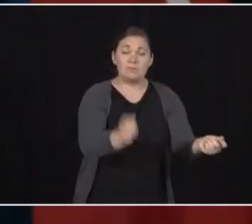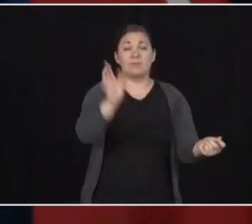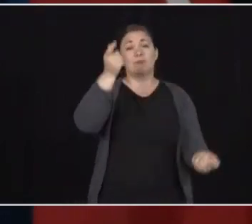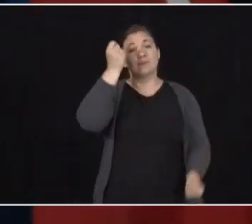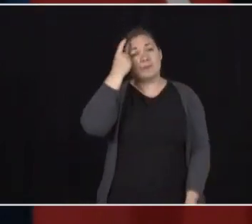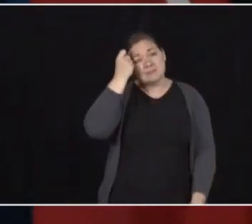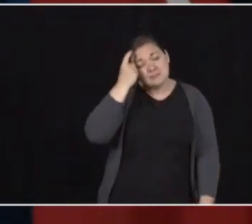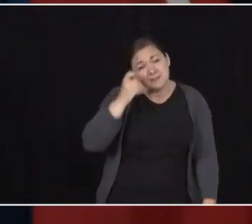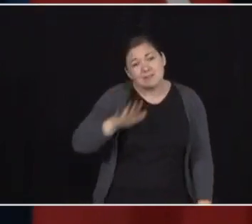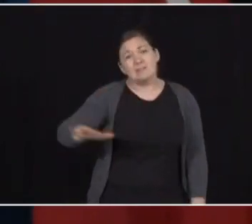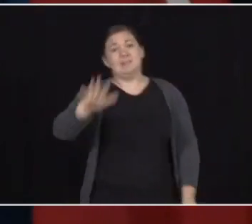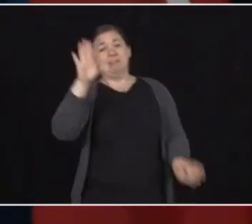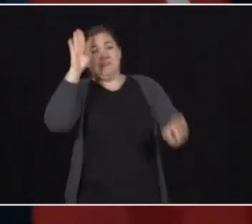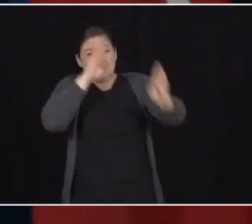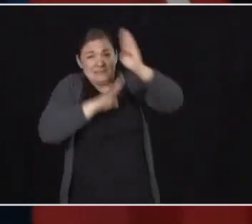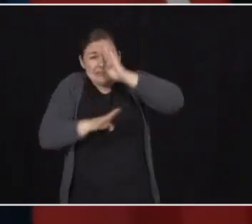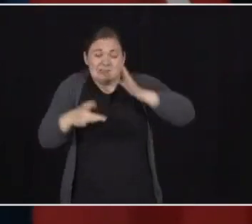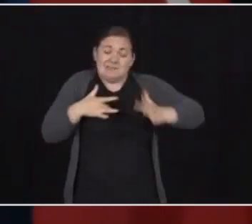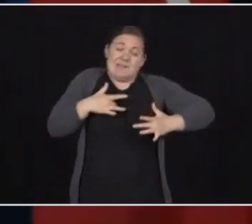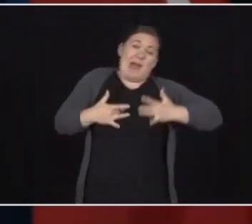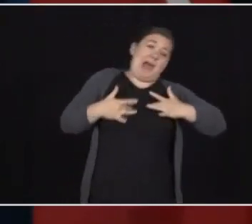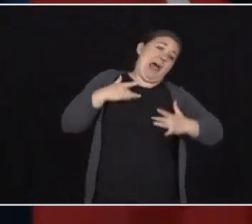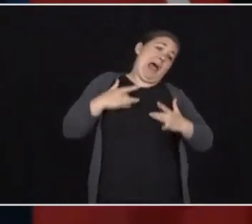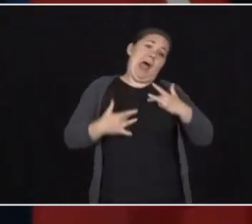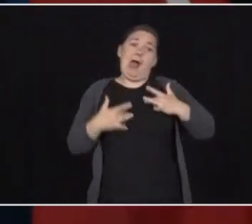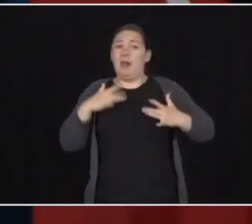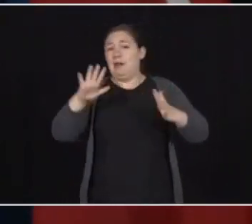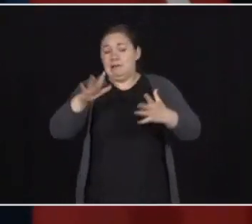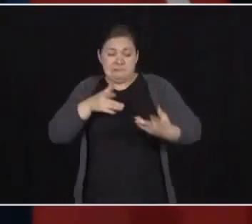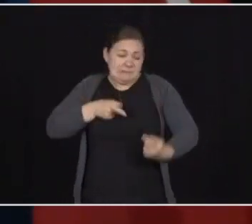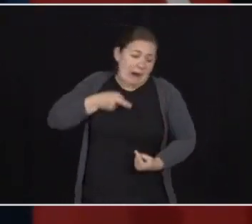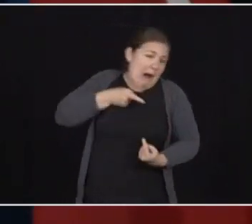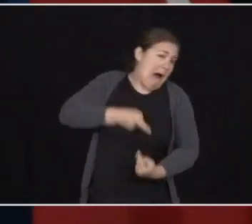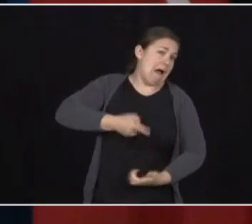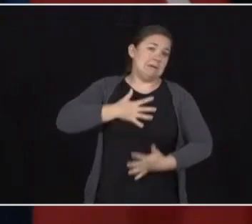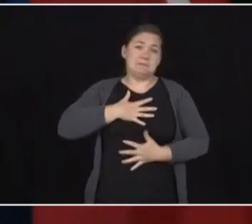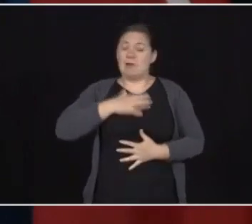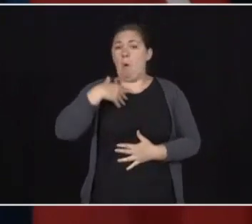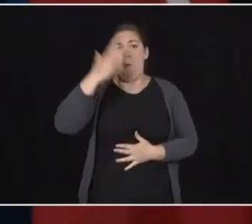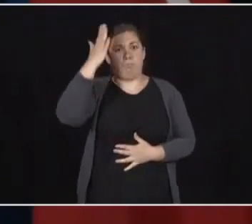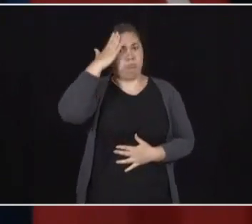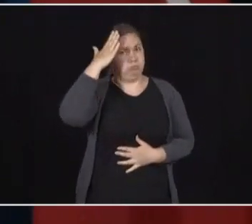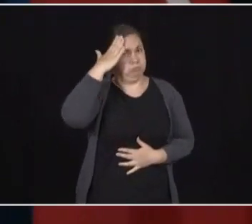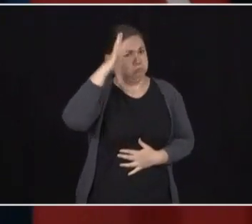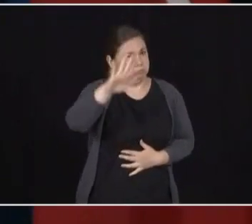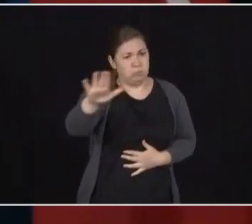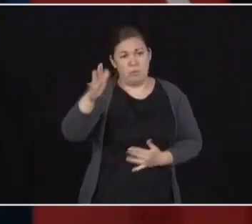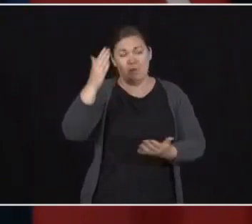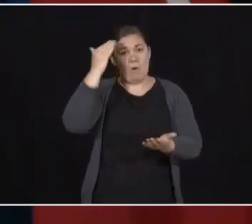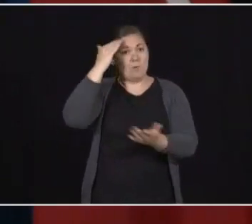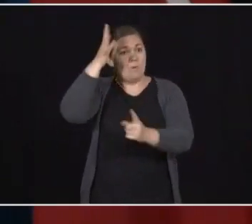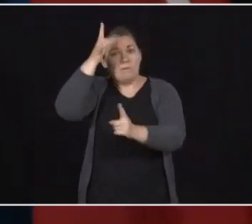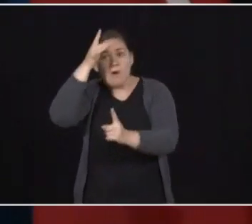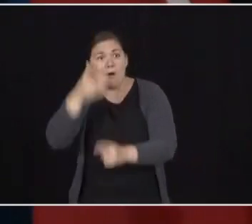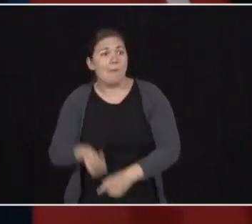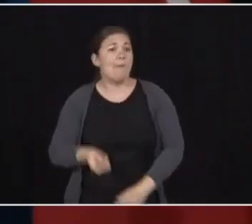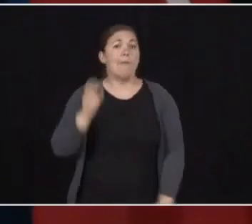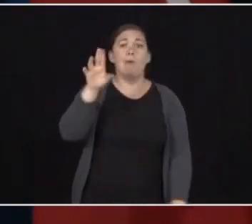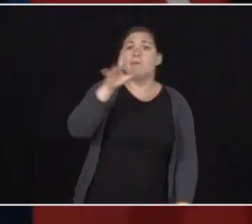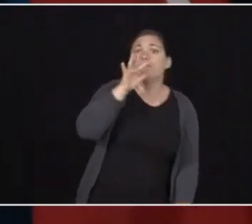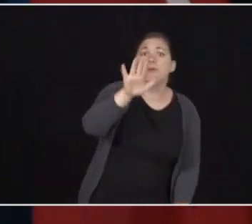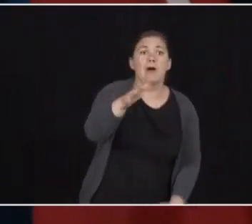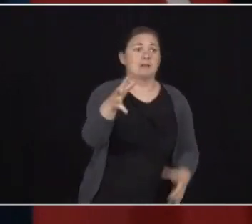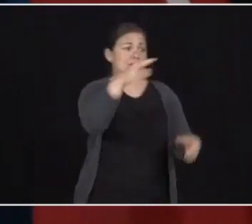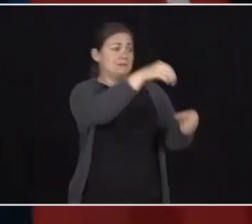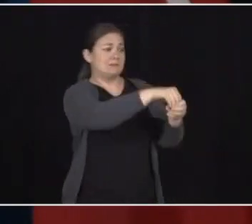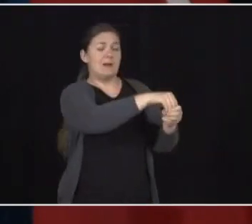these families are seeing right now, their loved ones, and hopefully, if